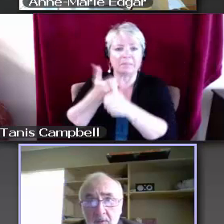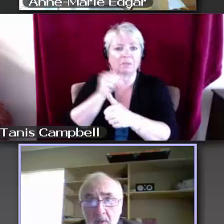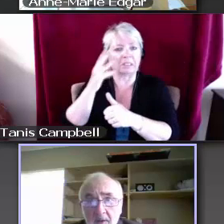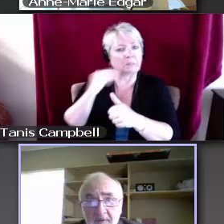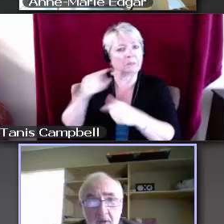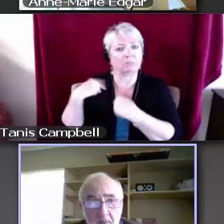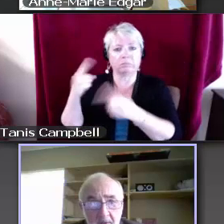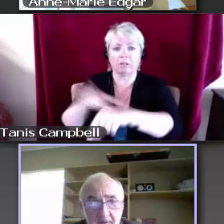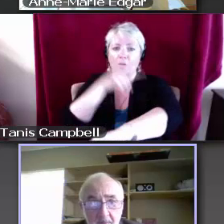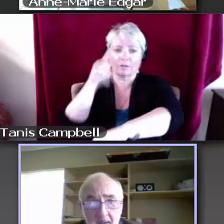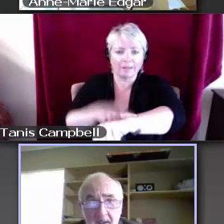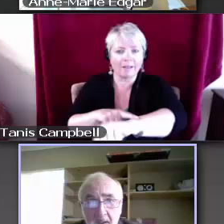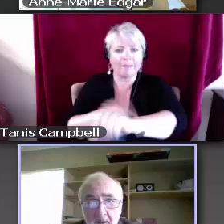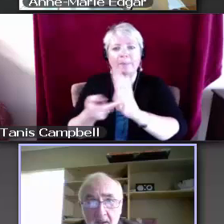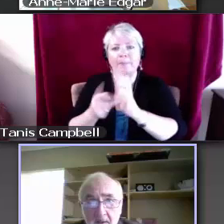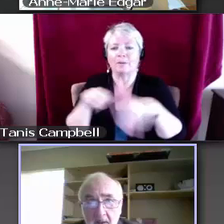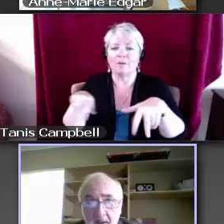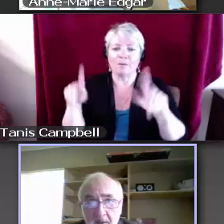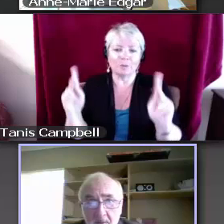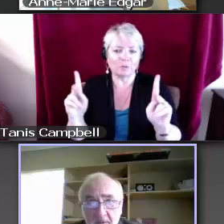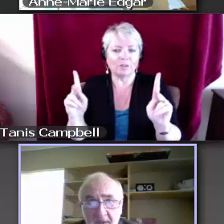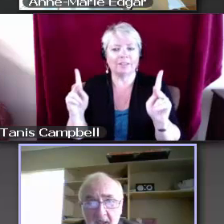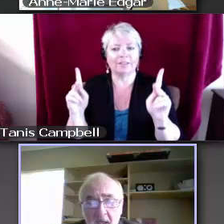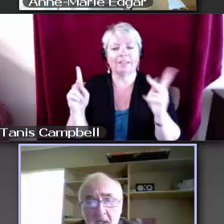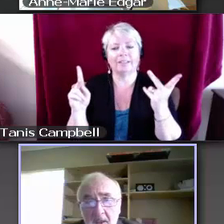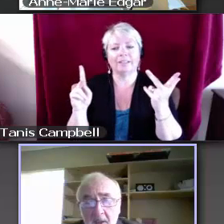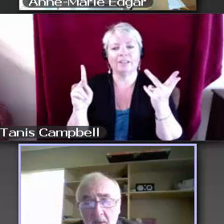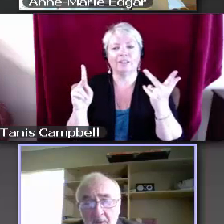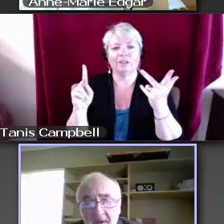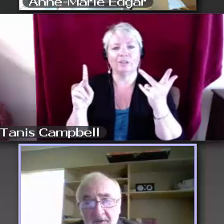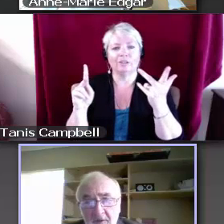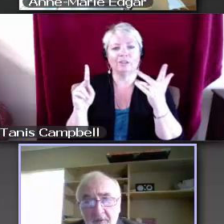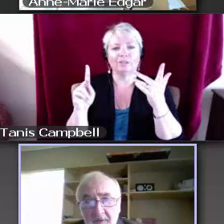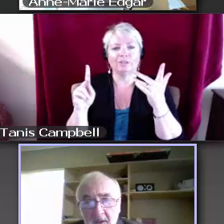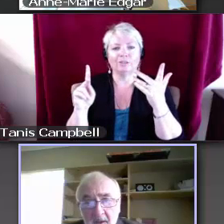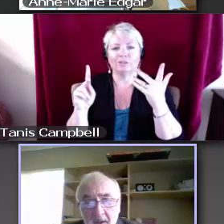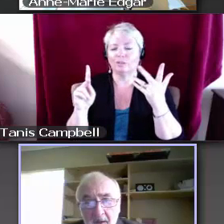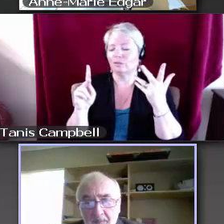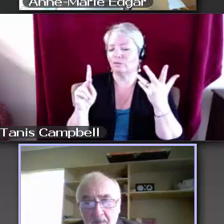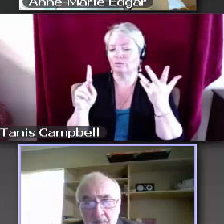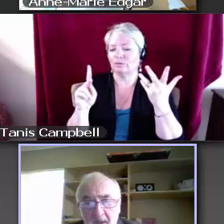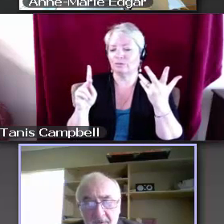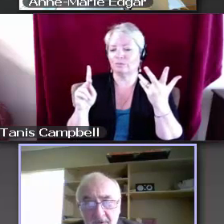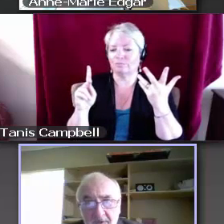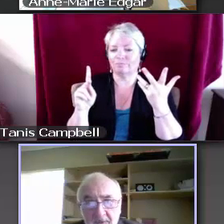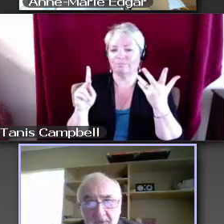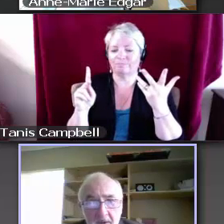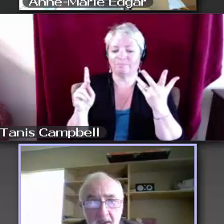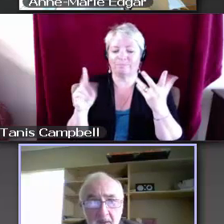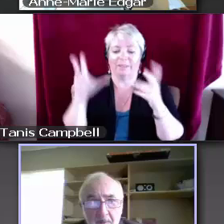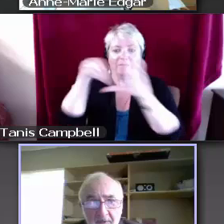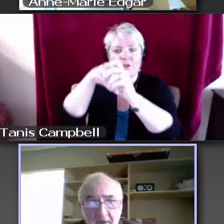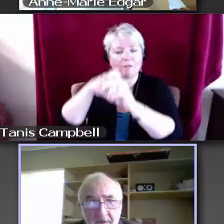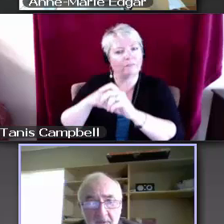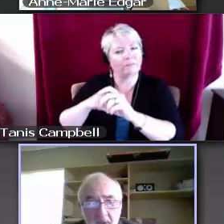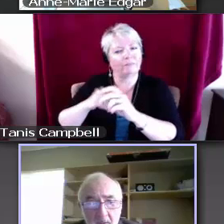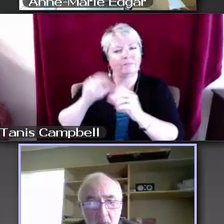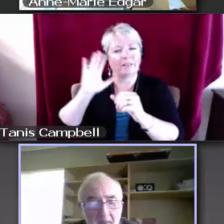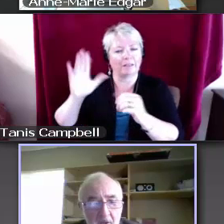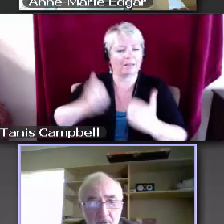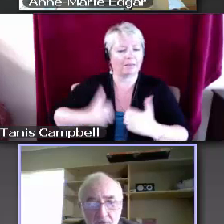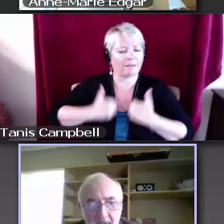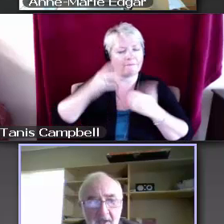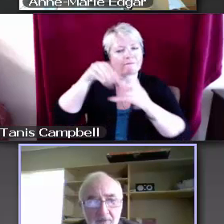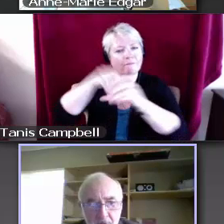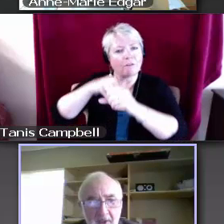opportunity to start participating in the Canadian mosaic. You know, it's interesting. Being successful in a business